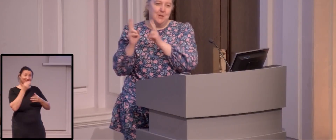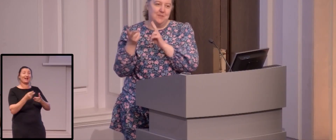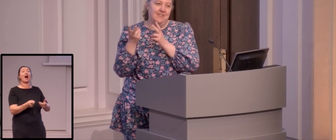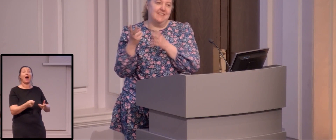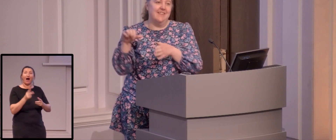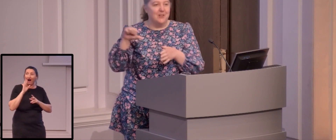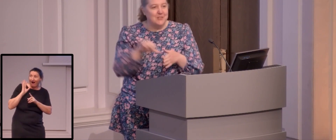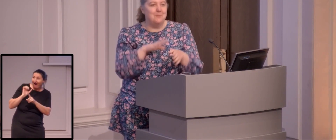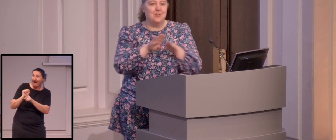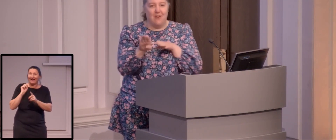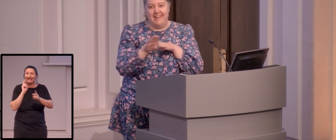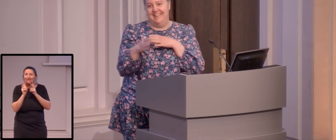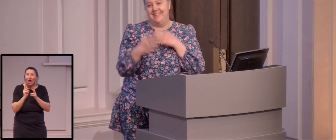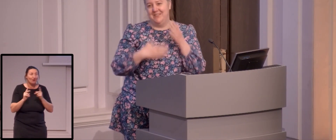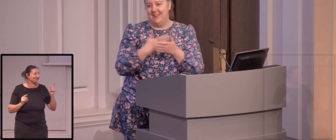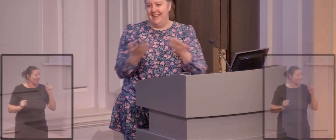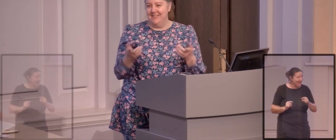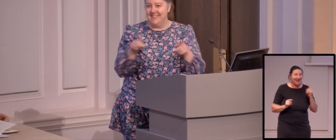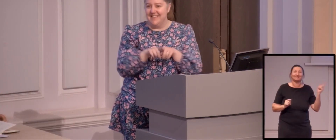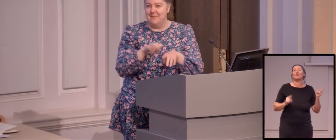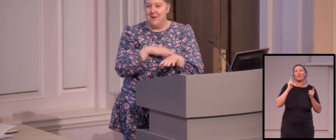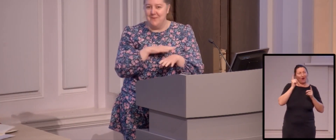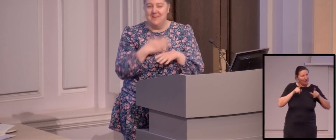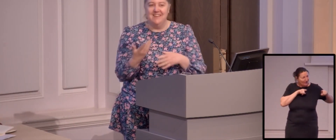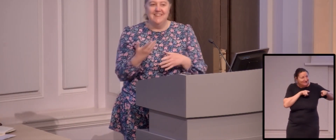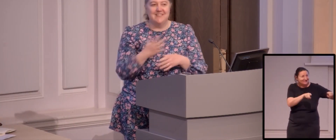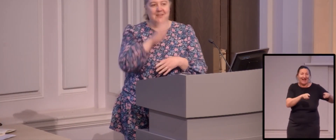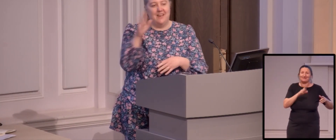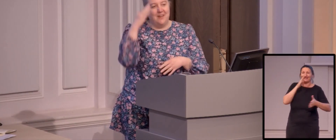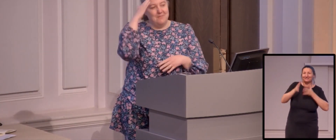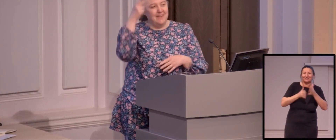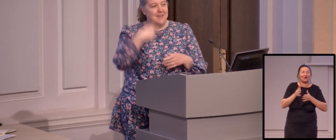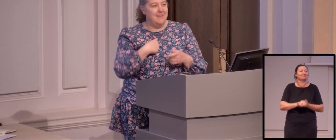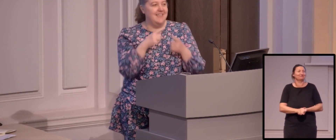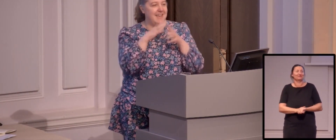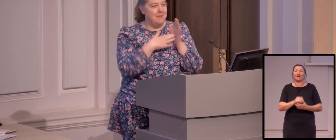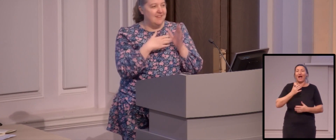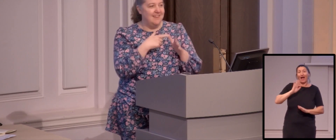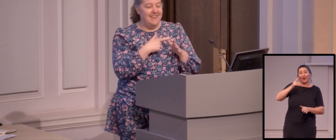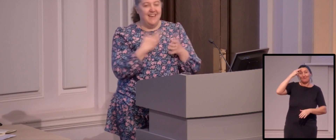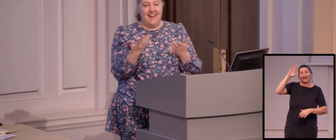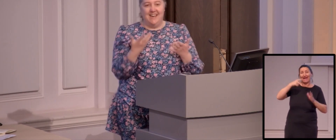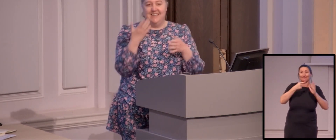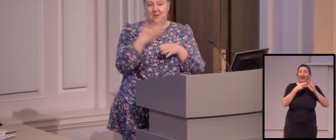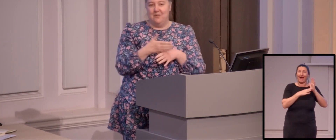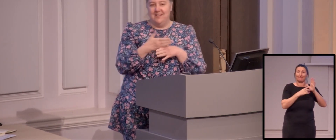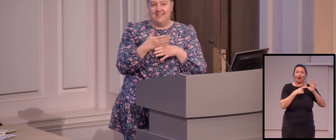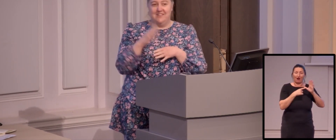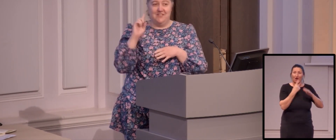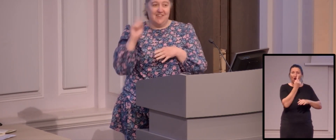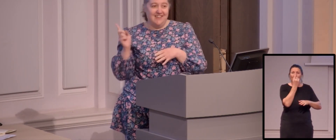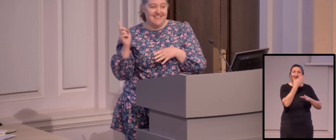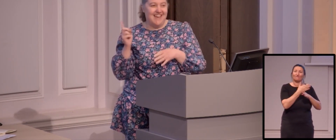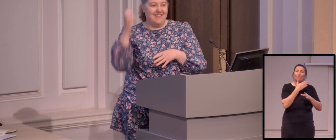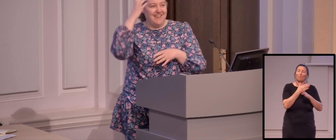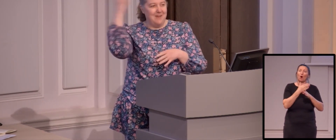was interpreters and I should be trying to do sign language at the same time. So hello, my name is Emma and I work, as